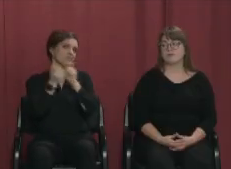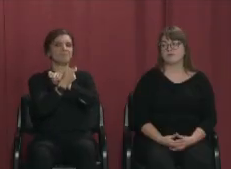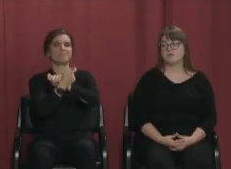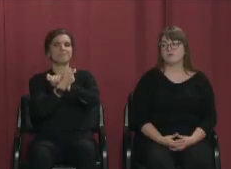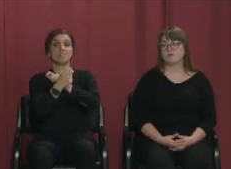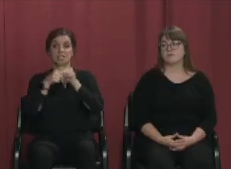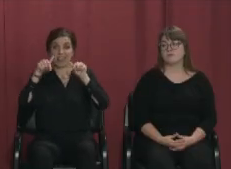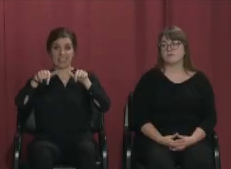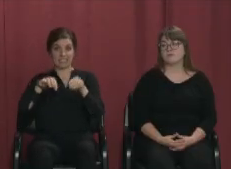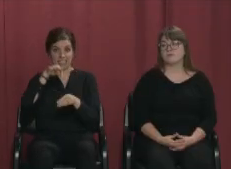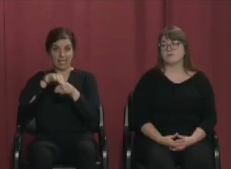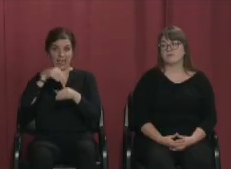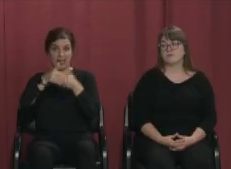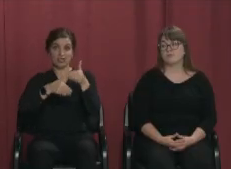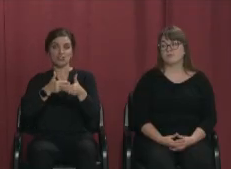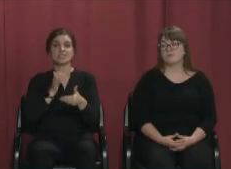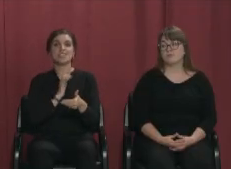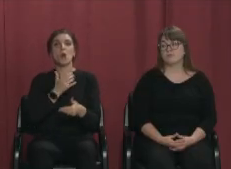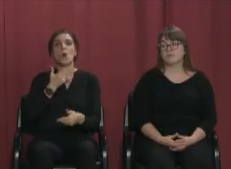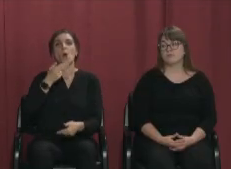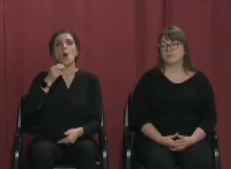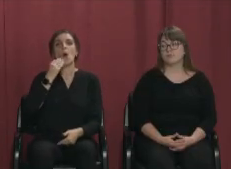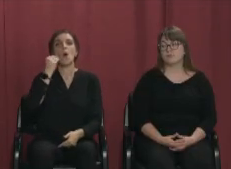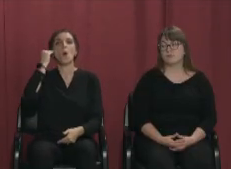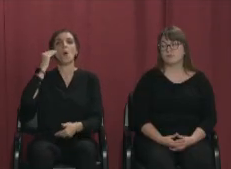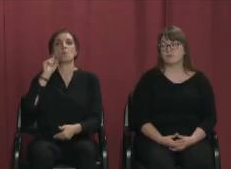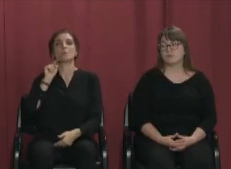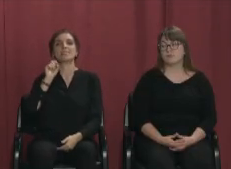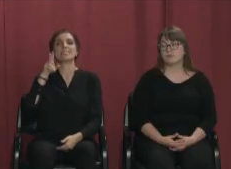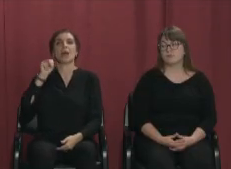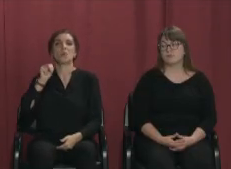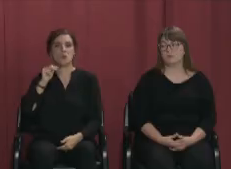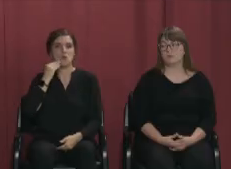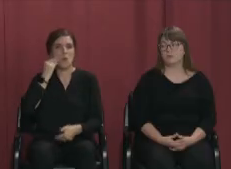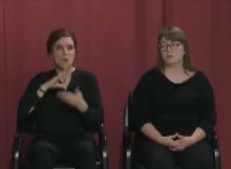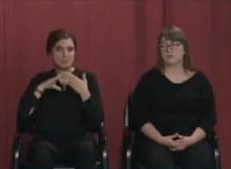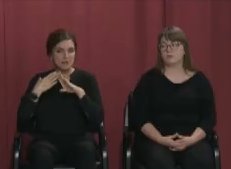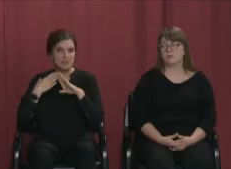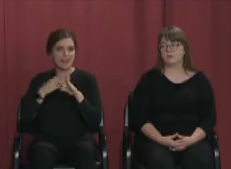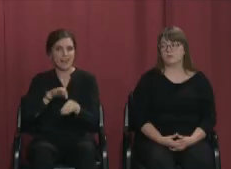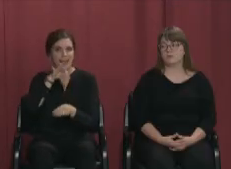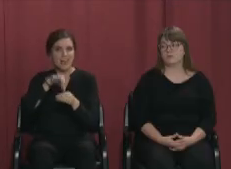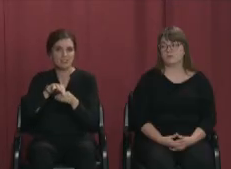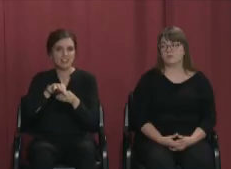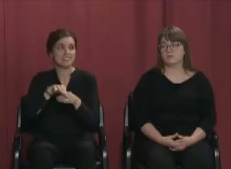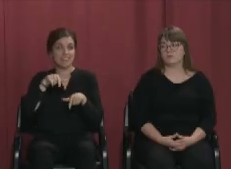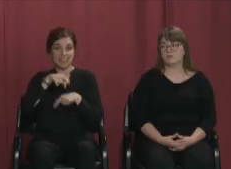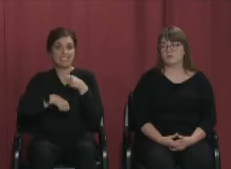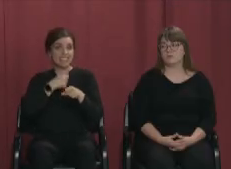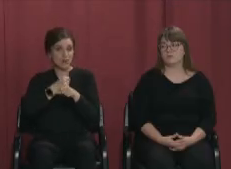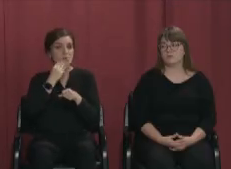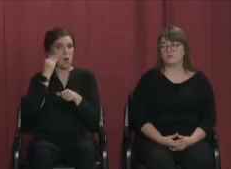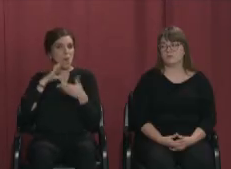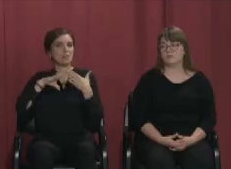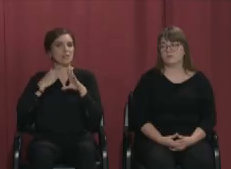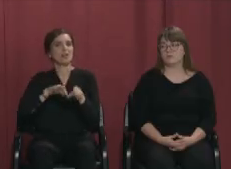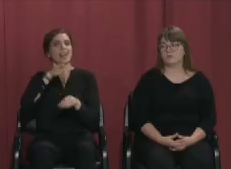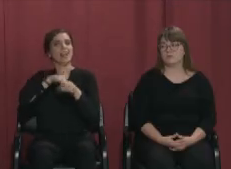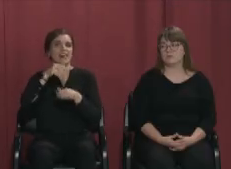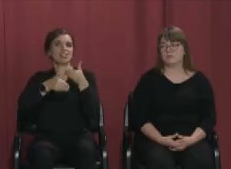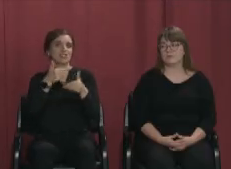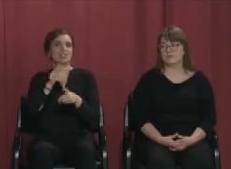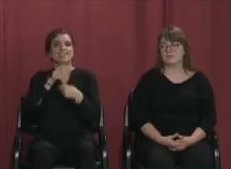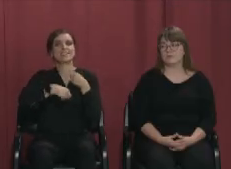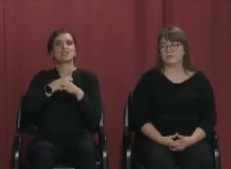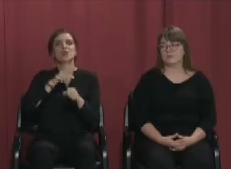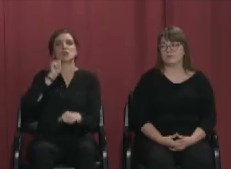this election as our hometown elections. This year it's Hometown Elections 2025, and it says vote local. Nice. And the reason